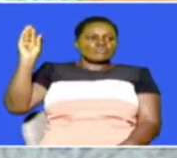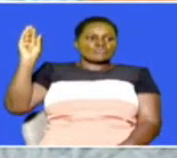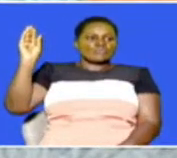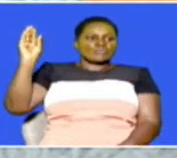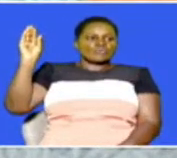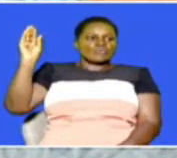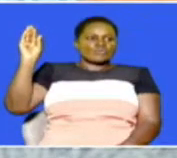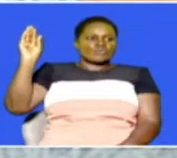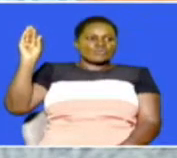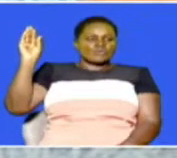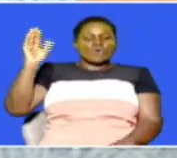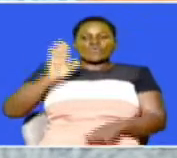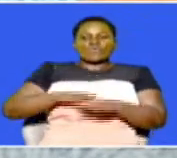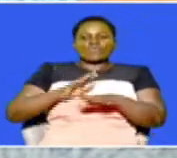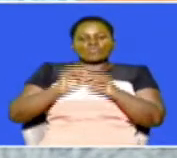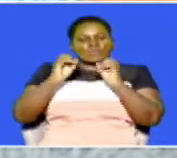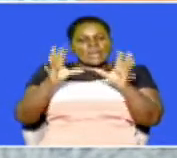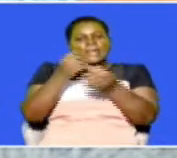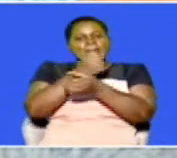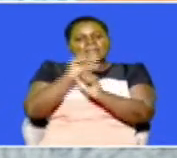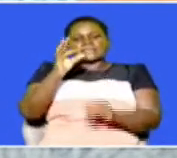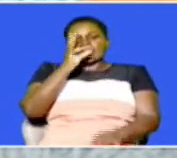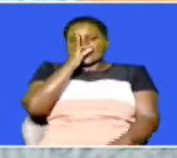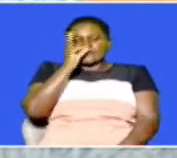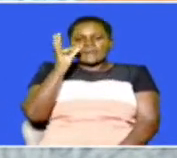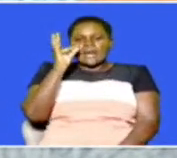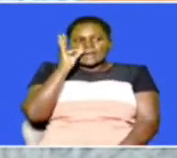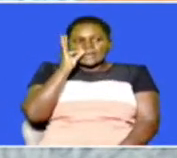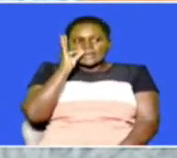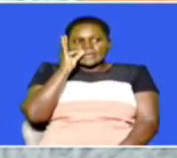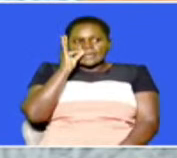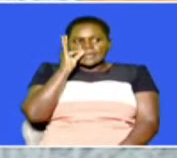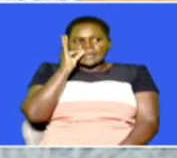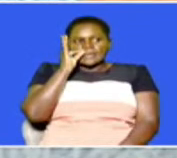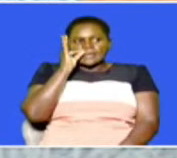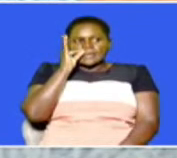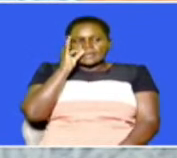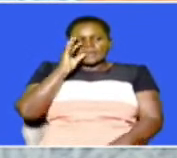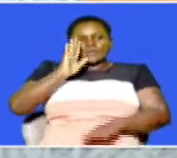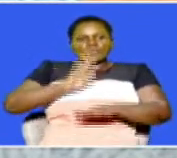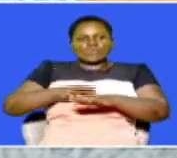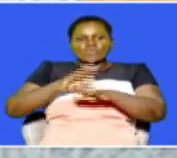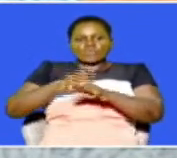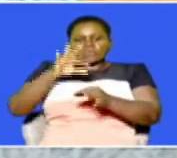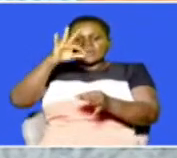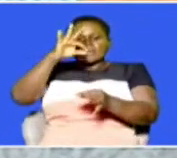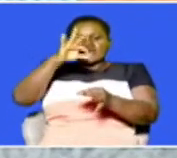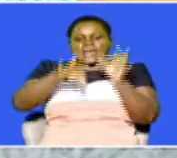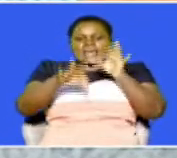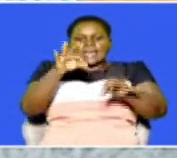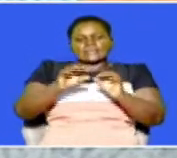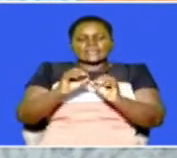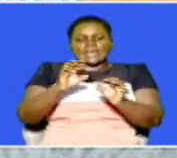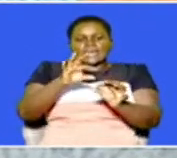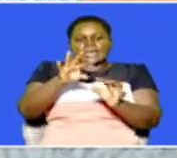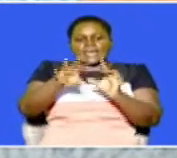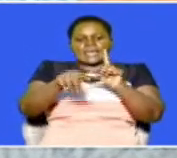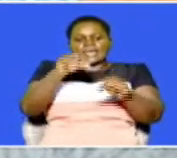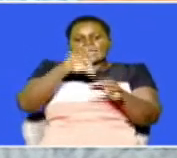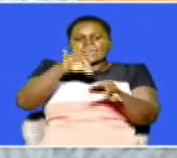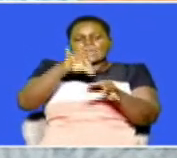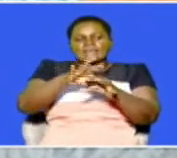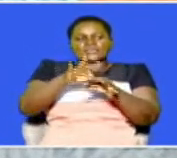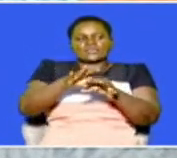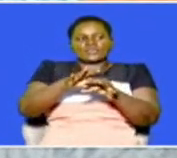was unsound because President Kibaki had not been properly elected, that the election